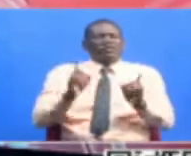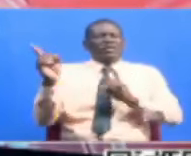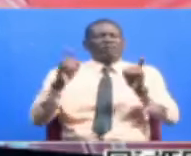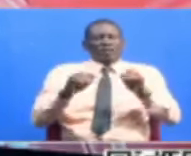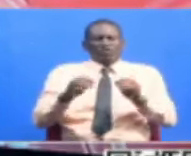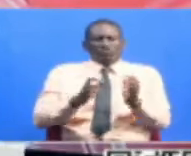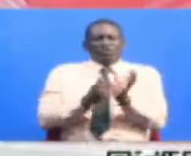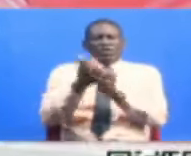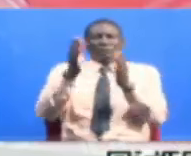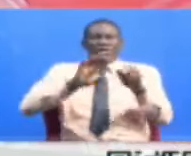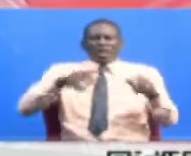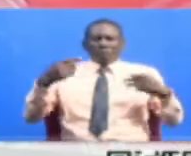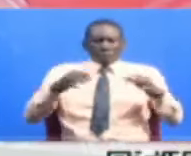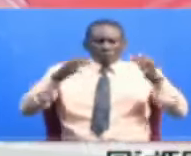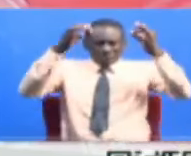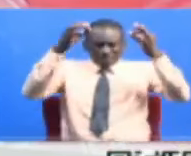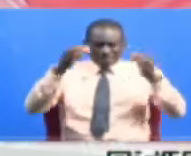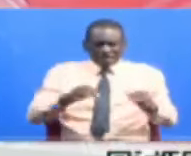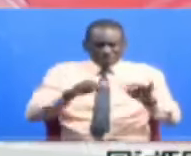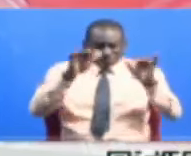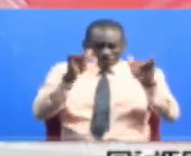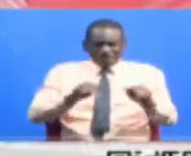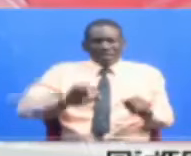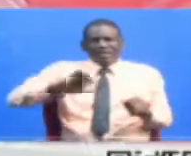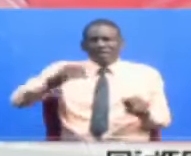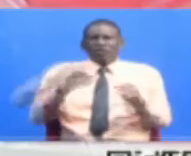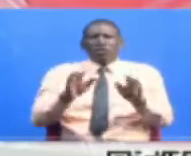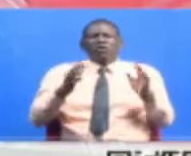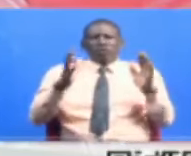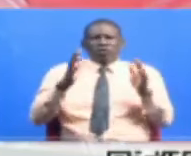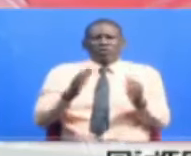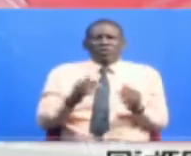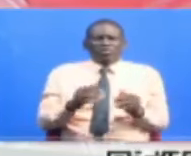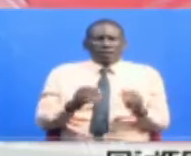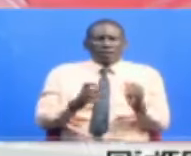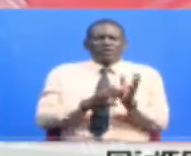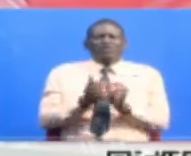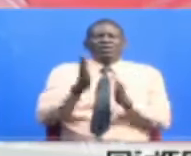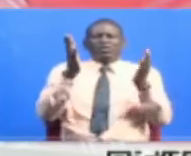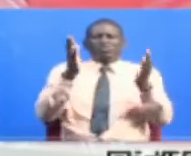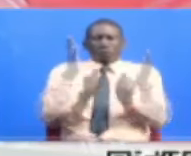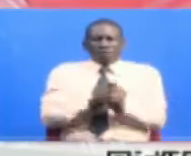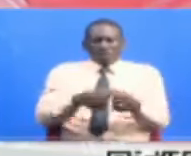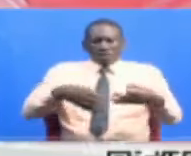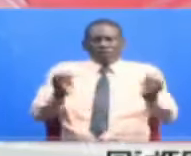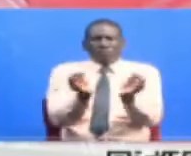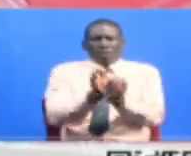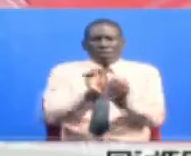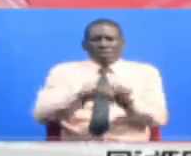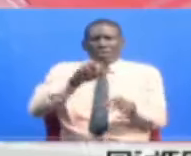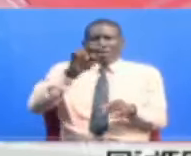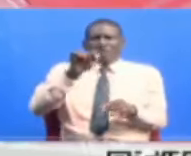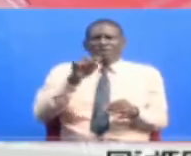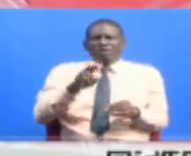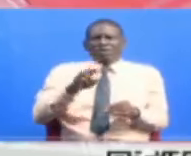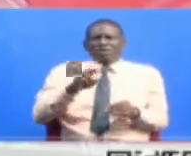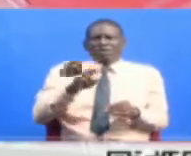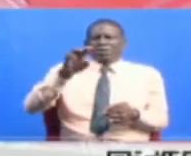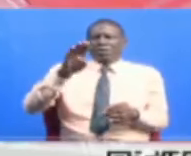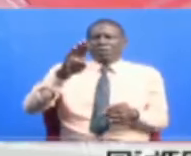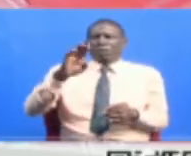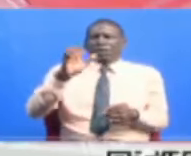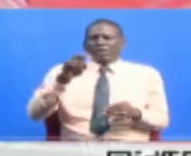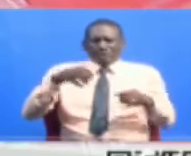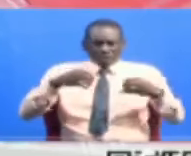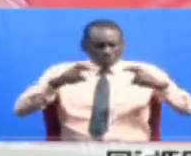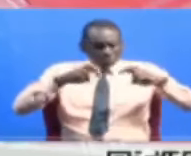while others opted to remain in the capital and celebrate a low-key Christmas Day with their loved ones. NTV's Brian Mushiri sought to find out